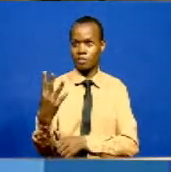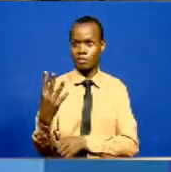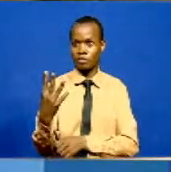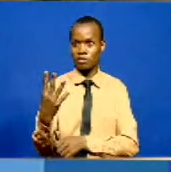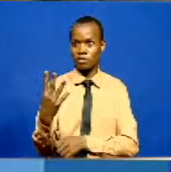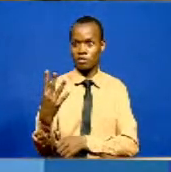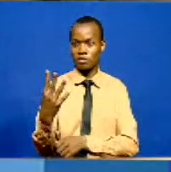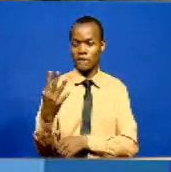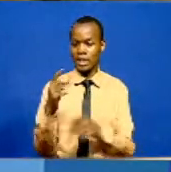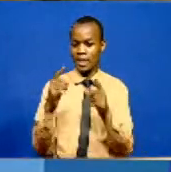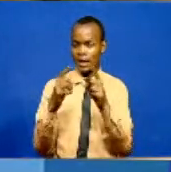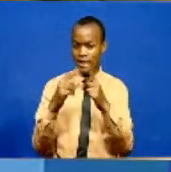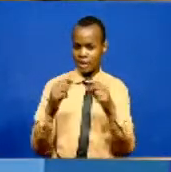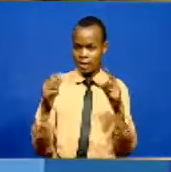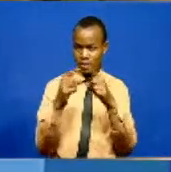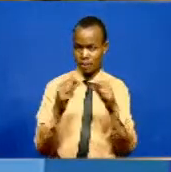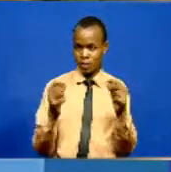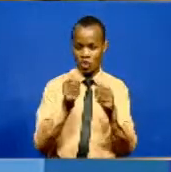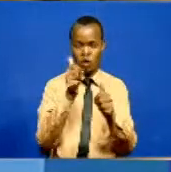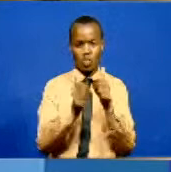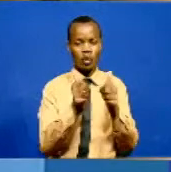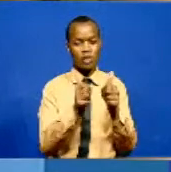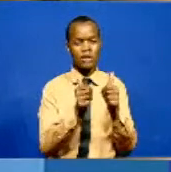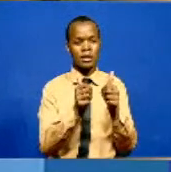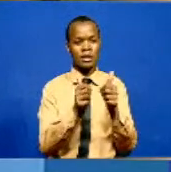a statement that was spoken by